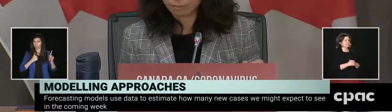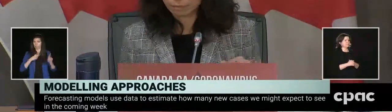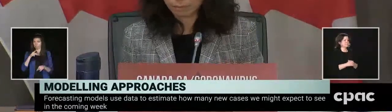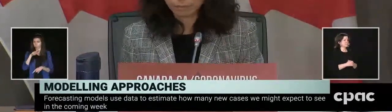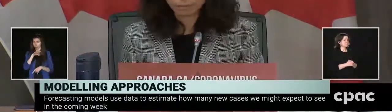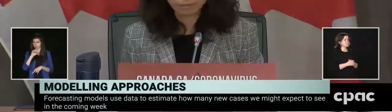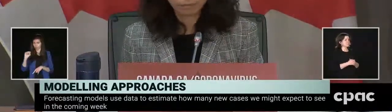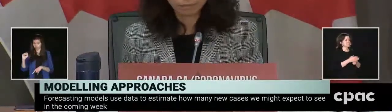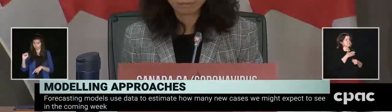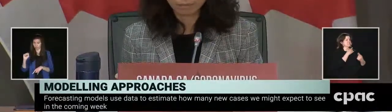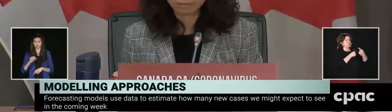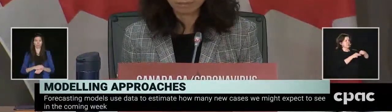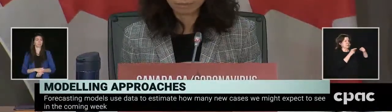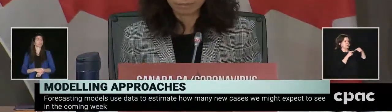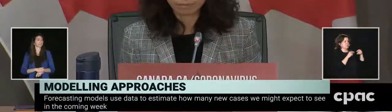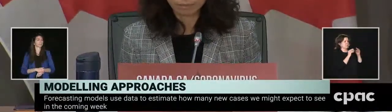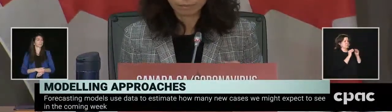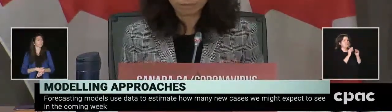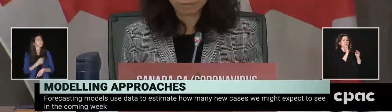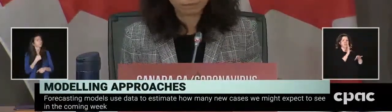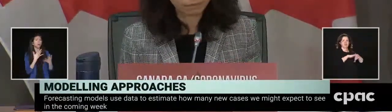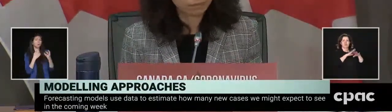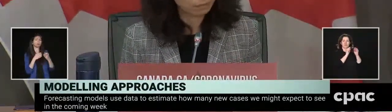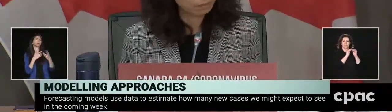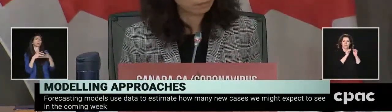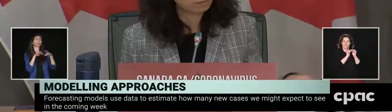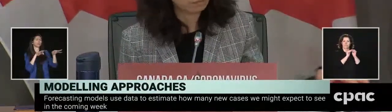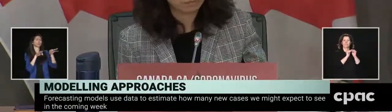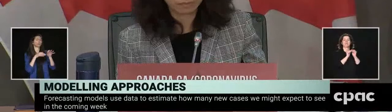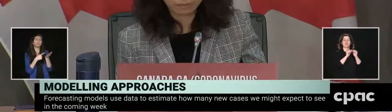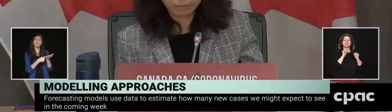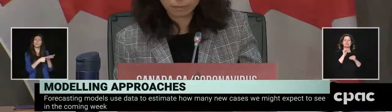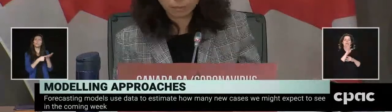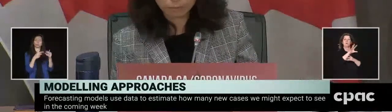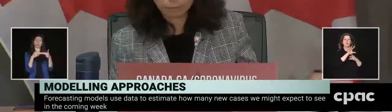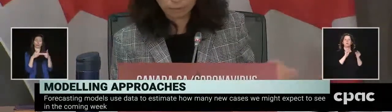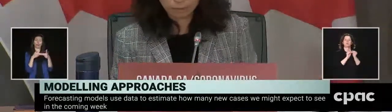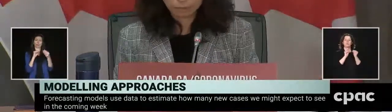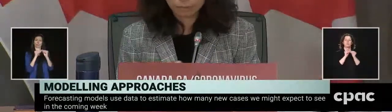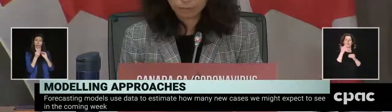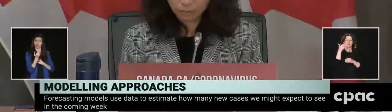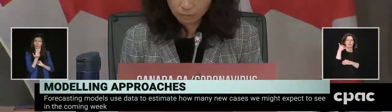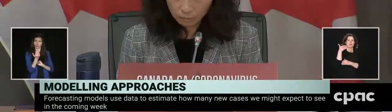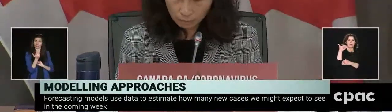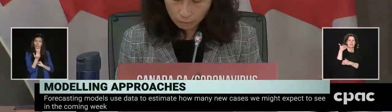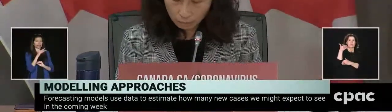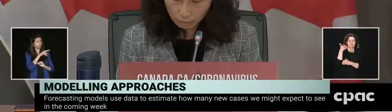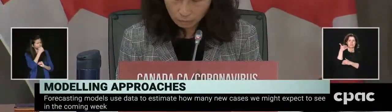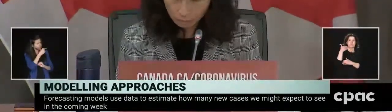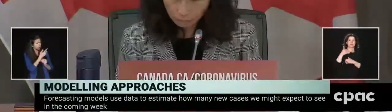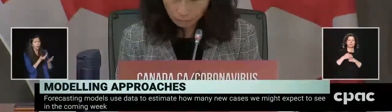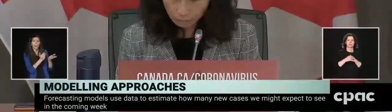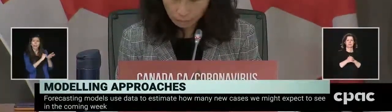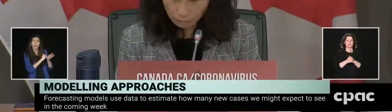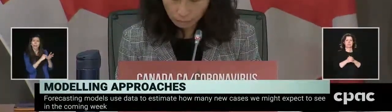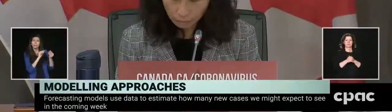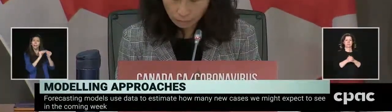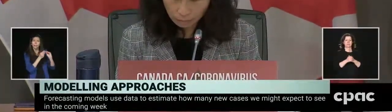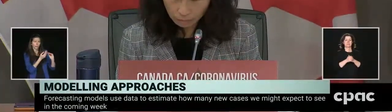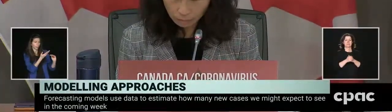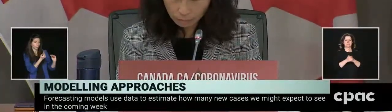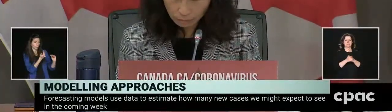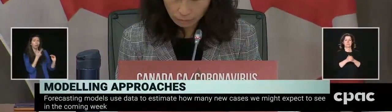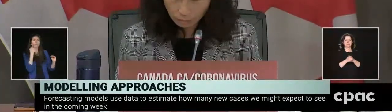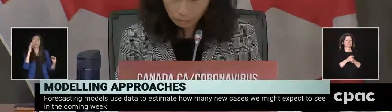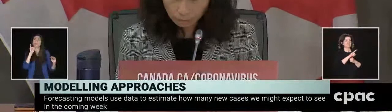please. So can you give me the numbers for that green scenario, the 10%,